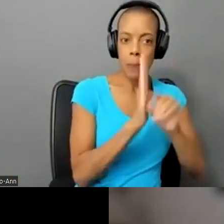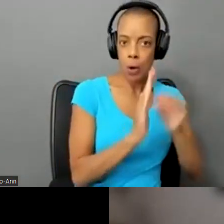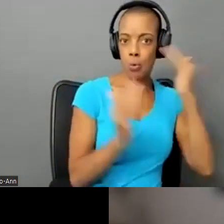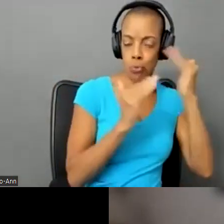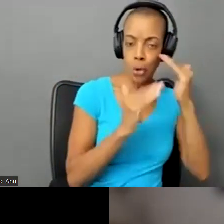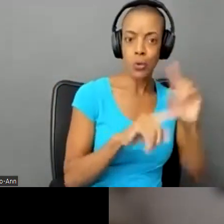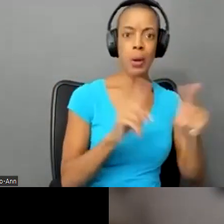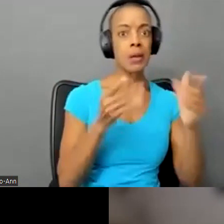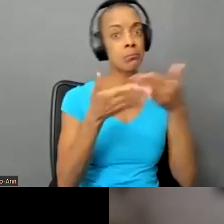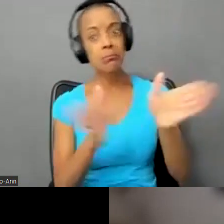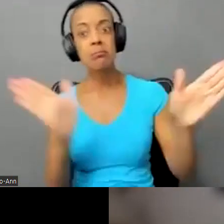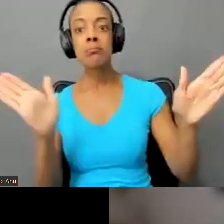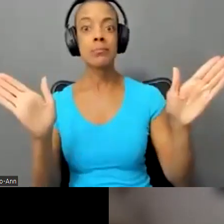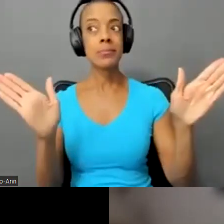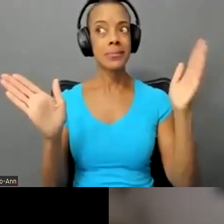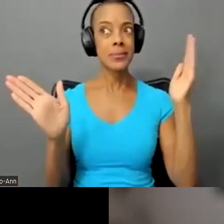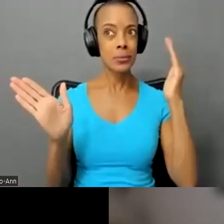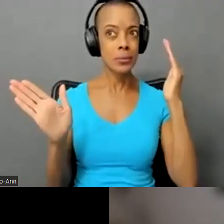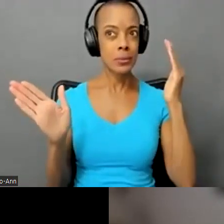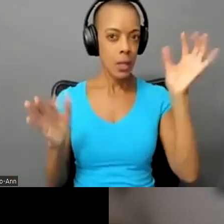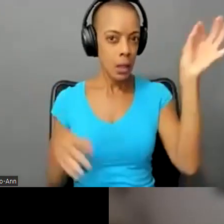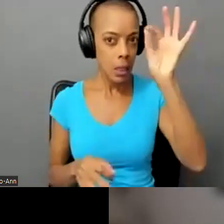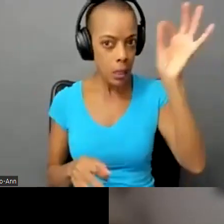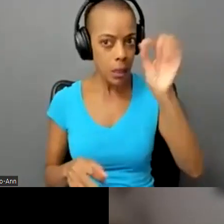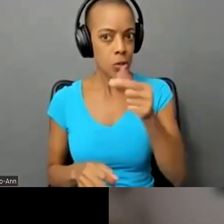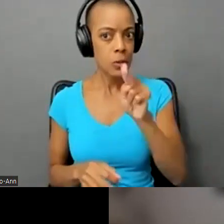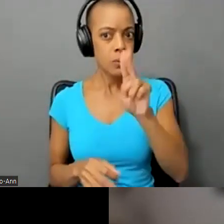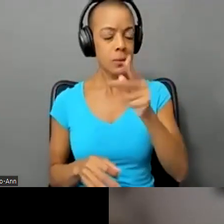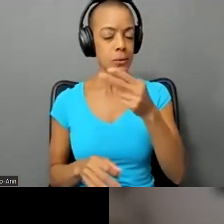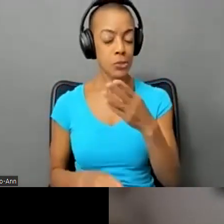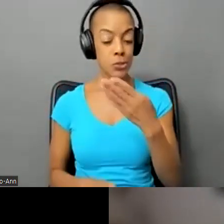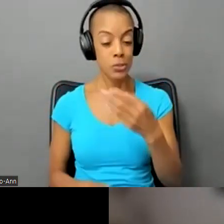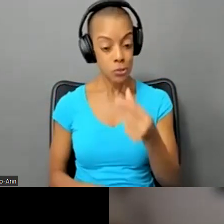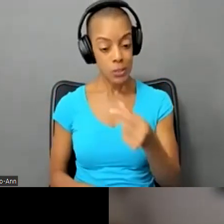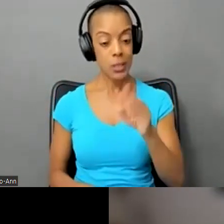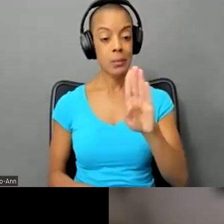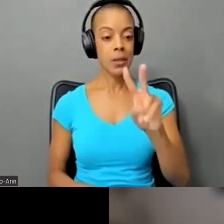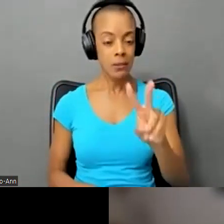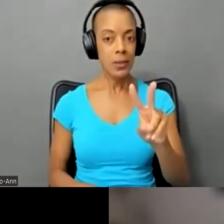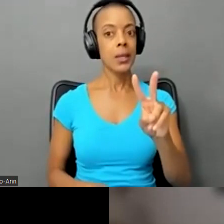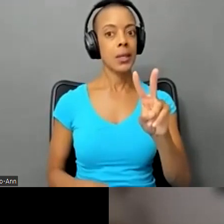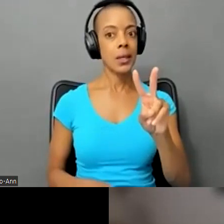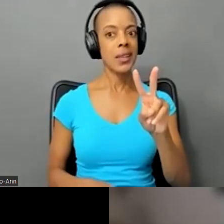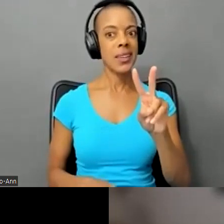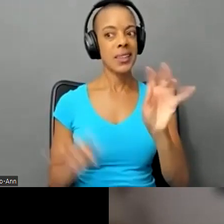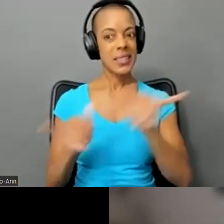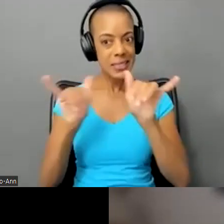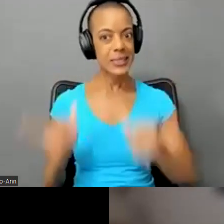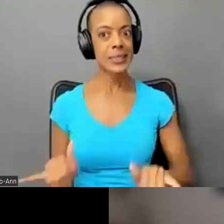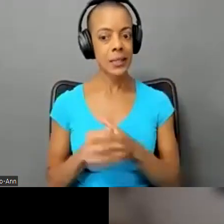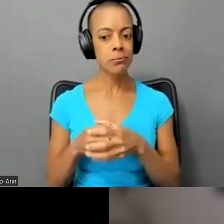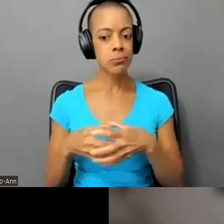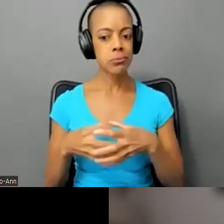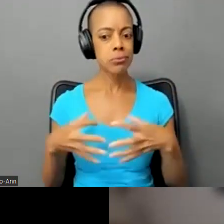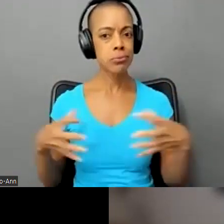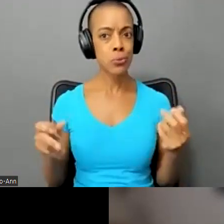gender-based violence is creating for Indigenous people or other minority folks through those systemic issues.